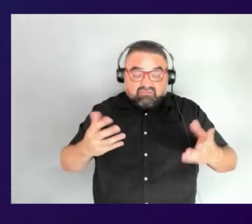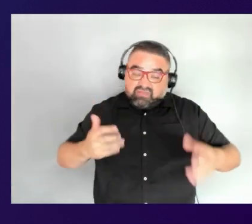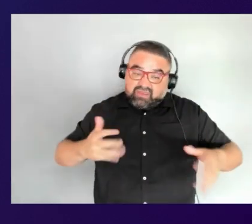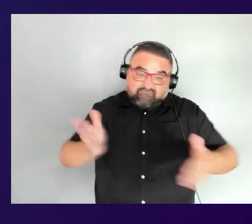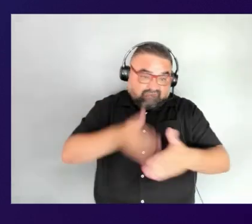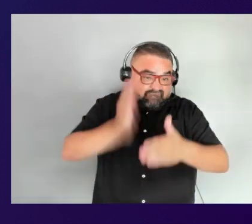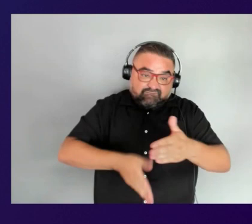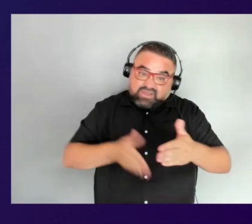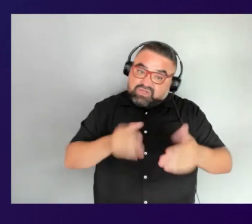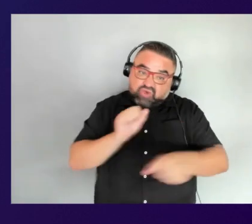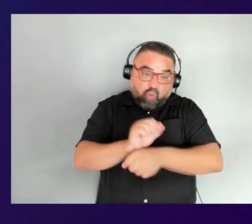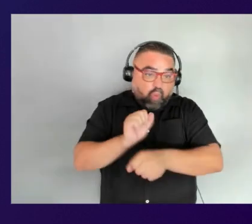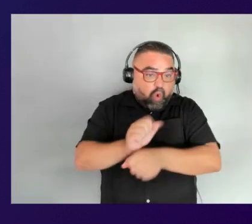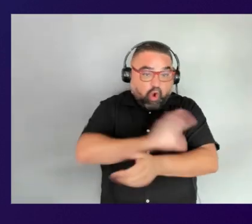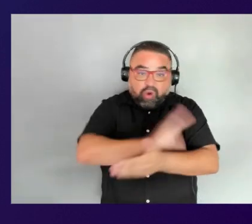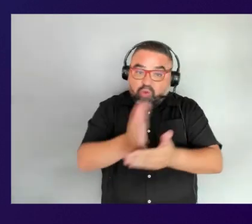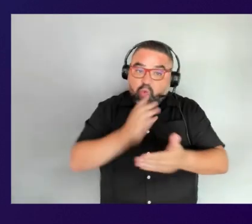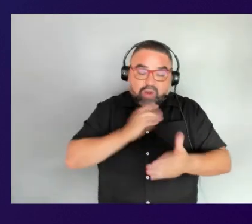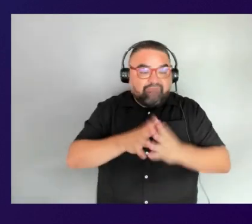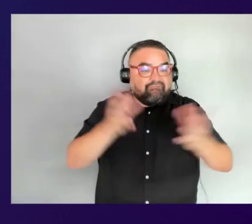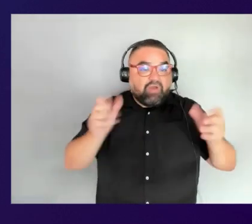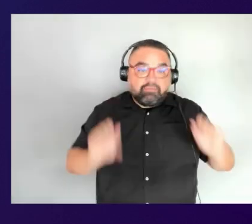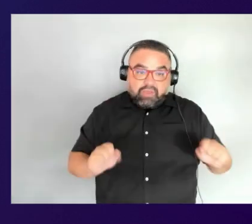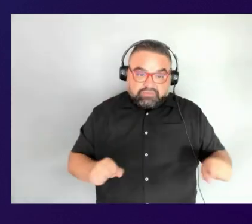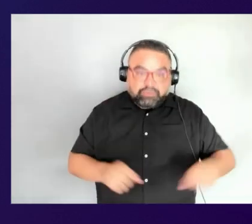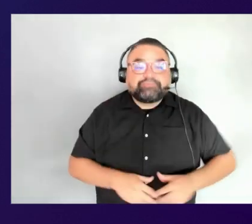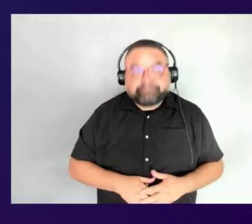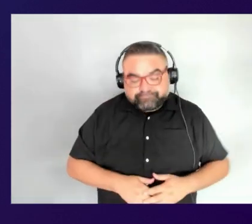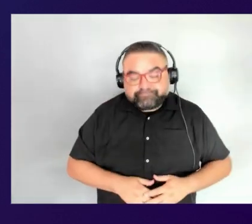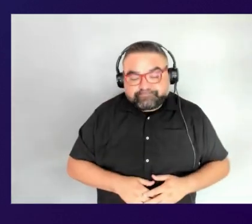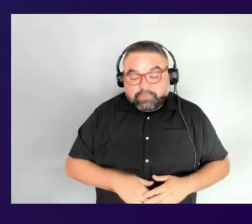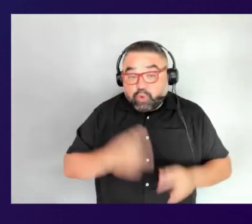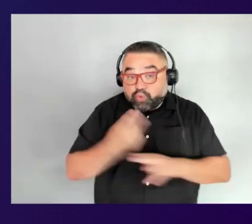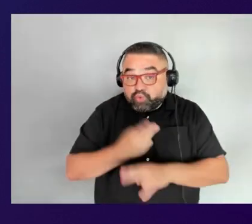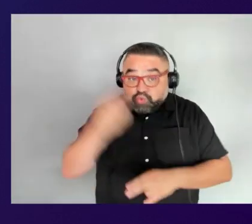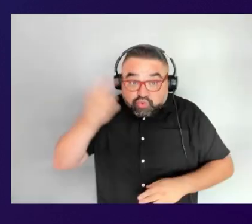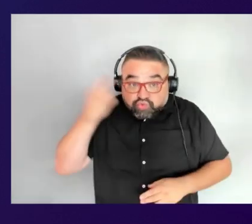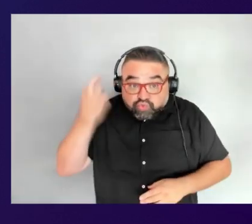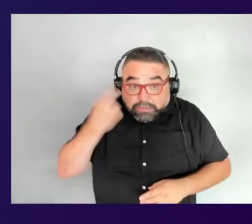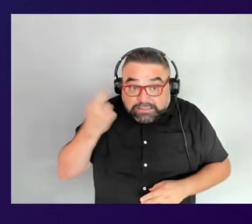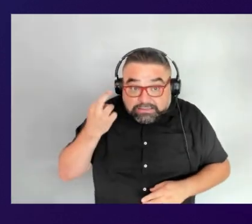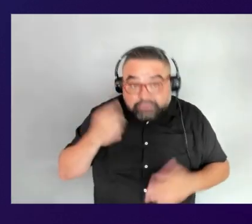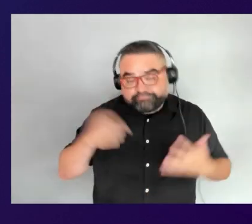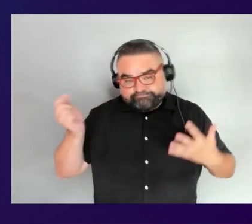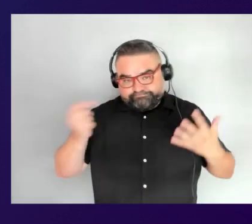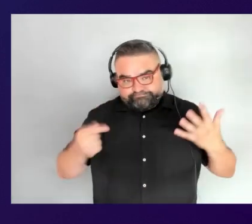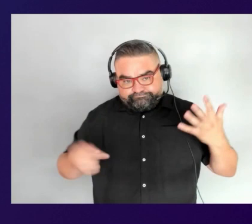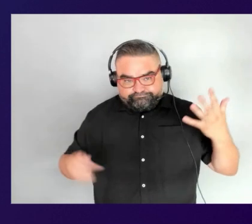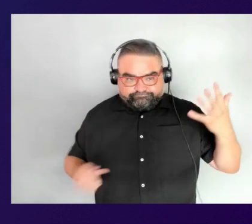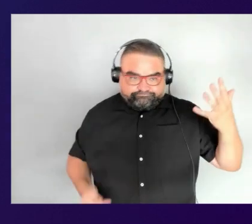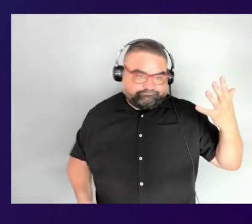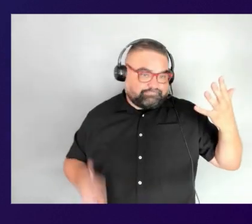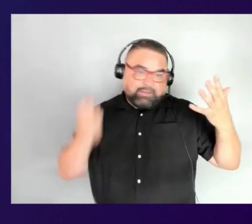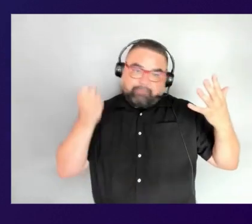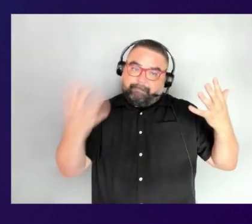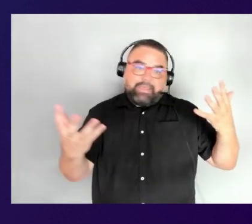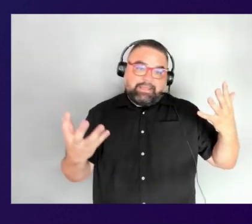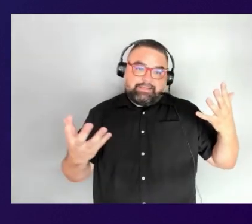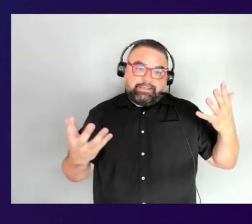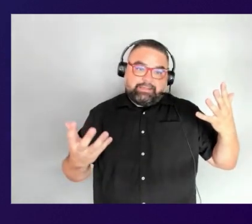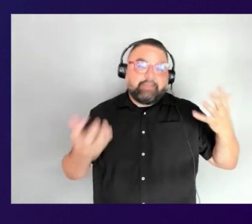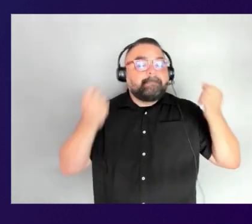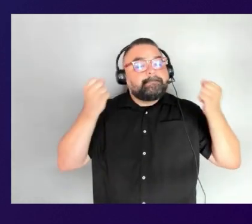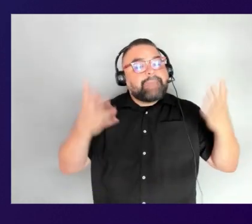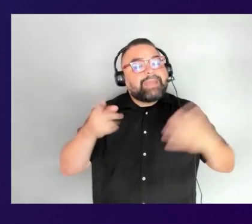lot of these use cases, there's a number of different file systems that customers commonly use. For a lot of these use cases, customers aren't